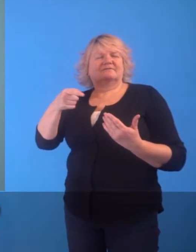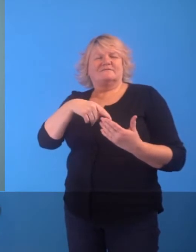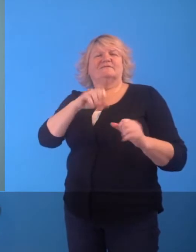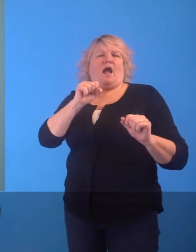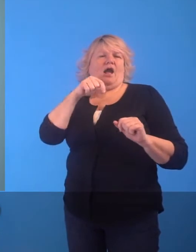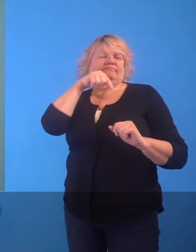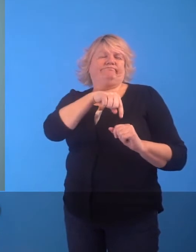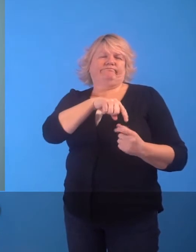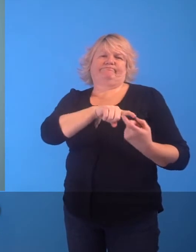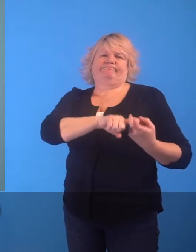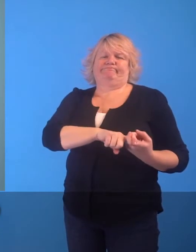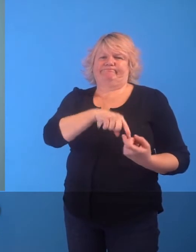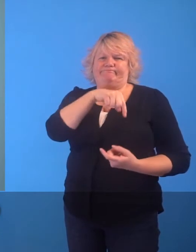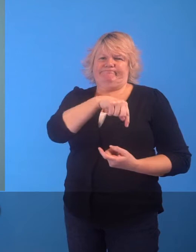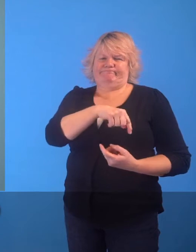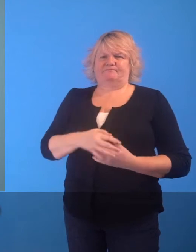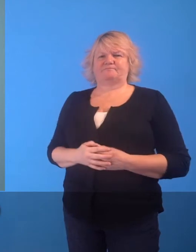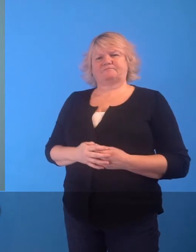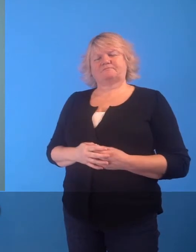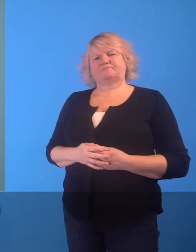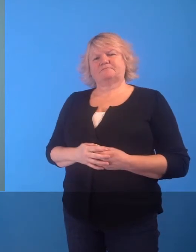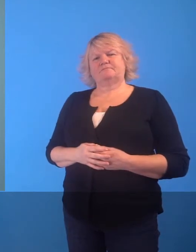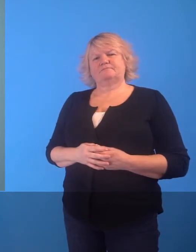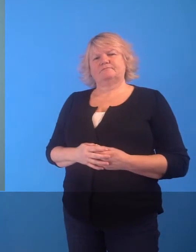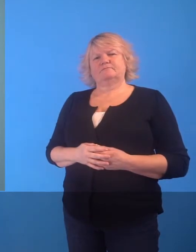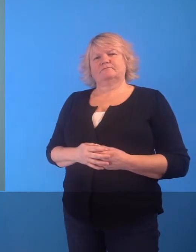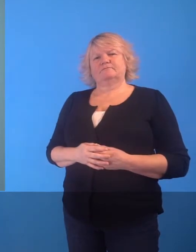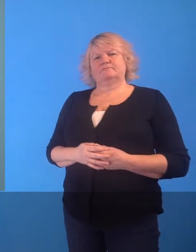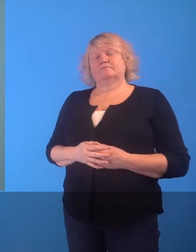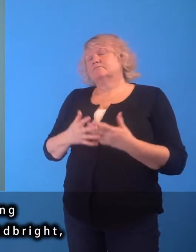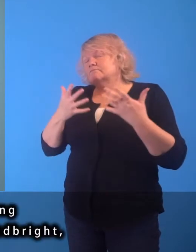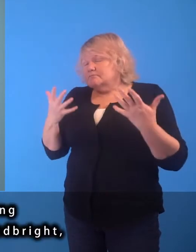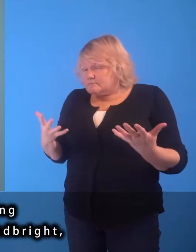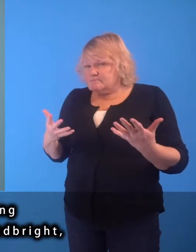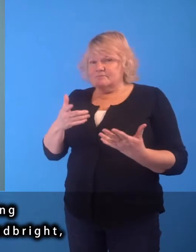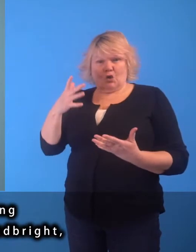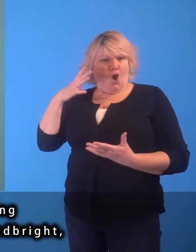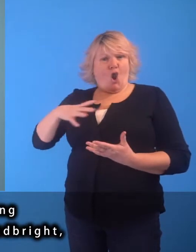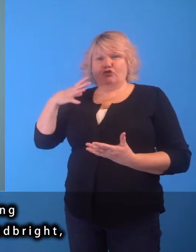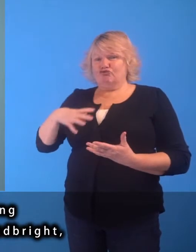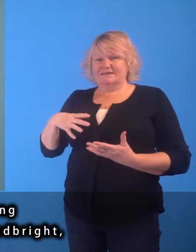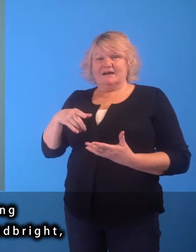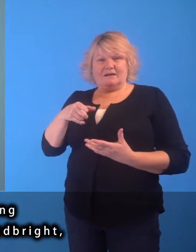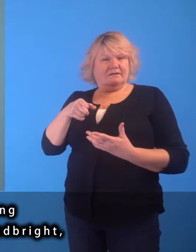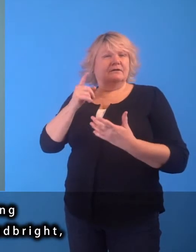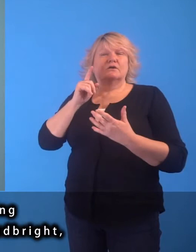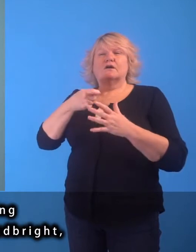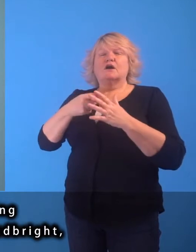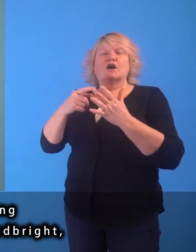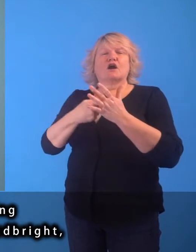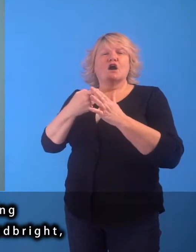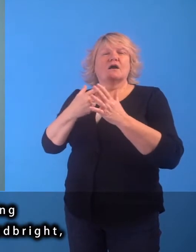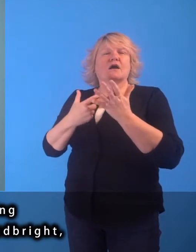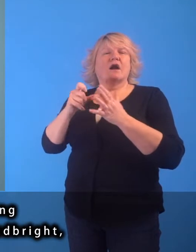some time before he relied on it fully. However, he was already